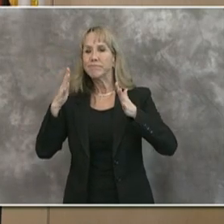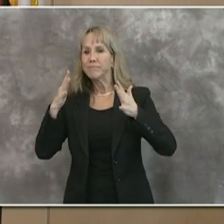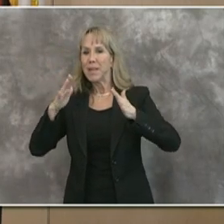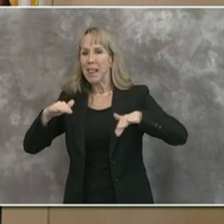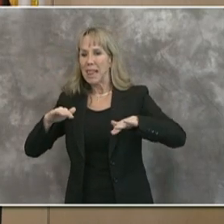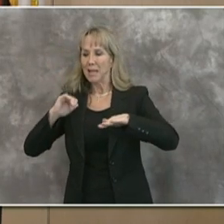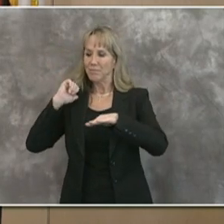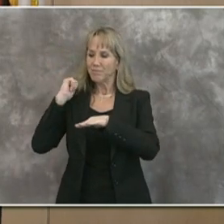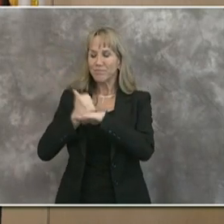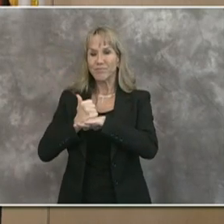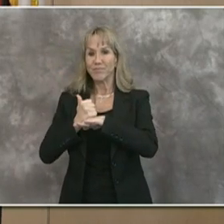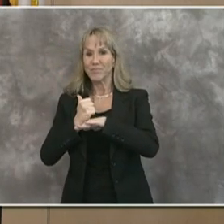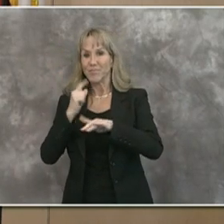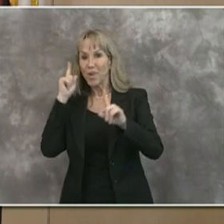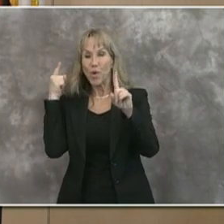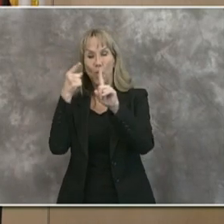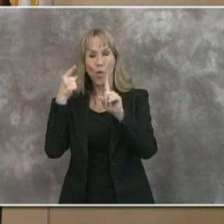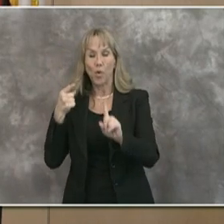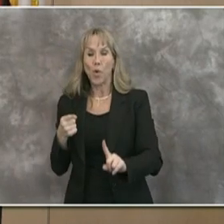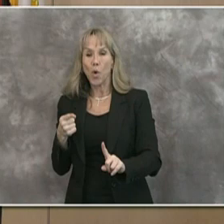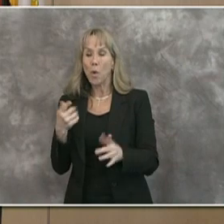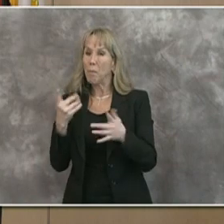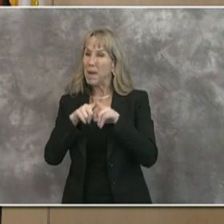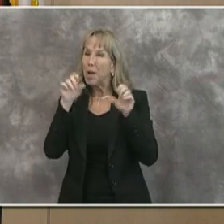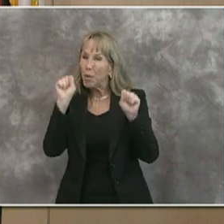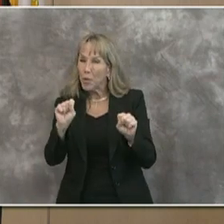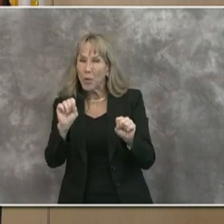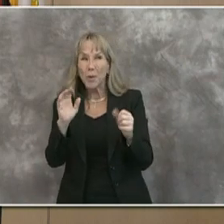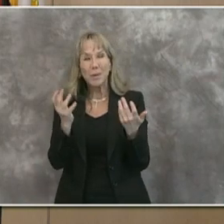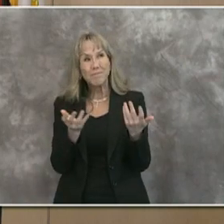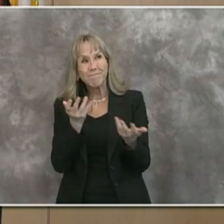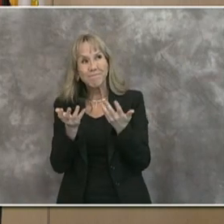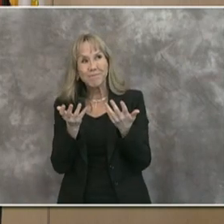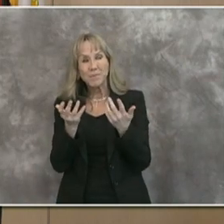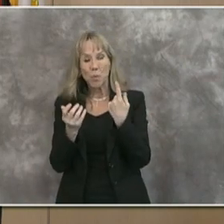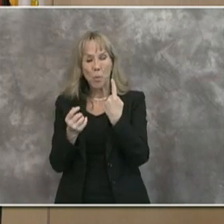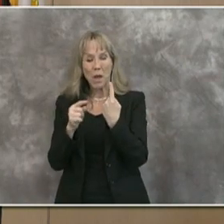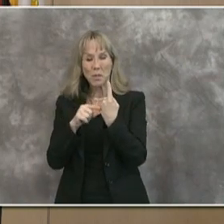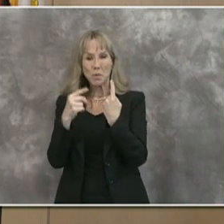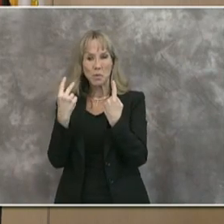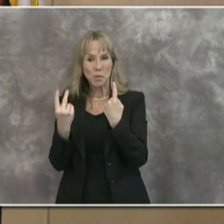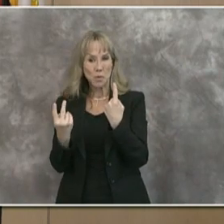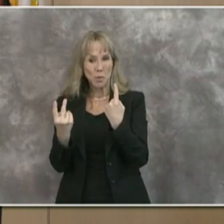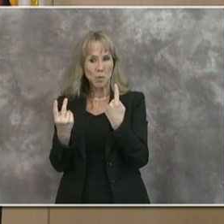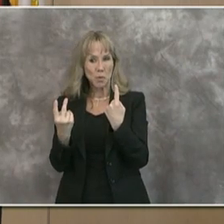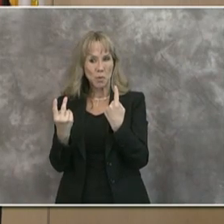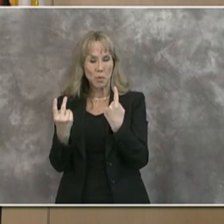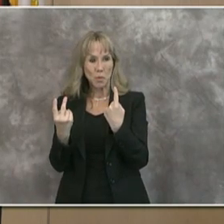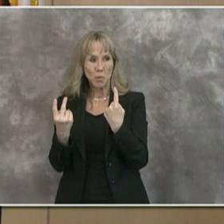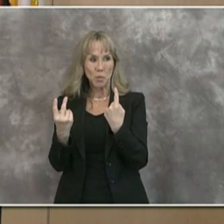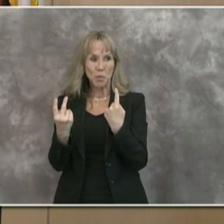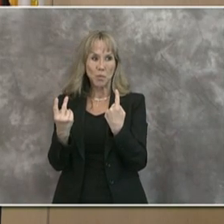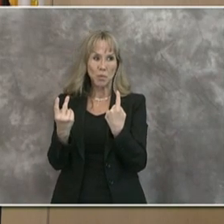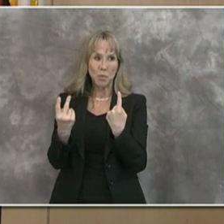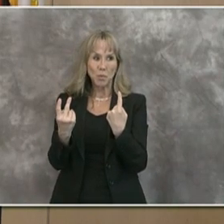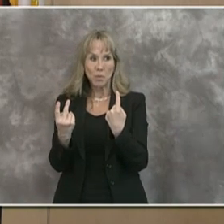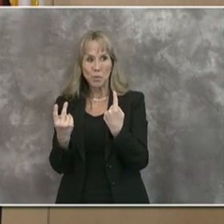will be, but right now it could be anywhere from 1 to 2 cases